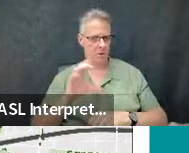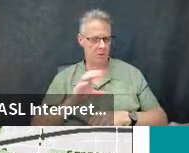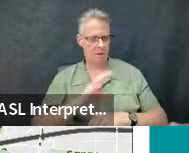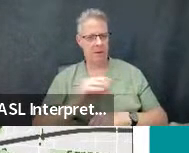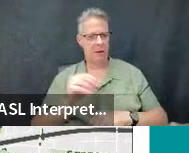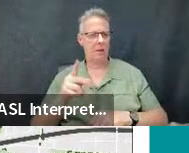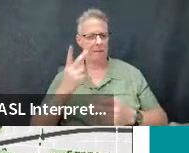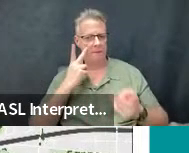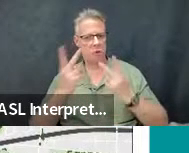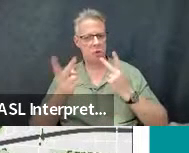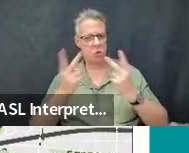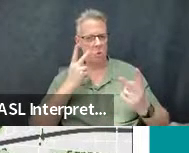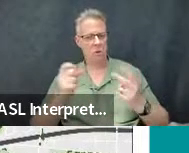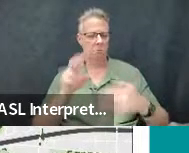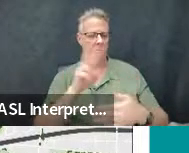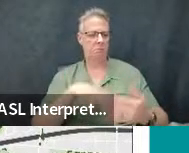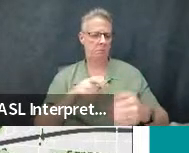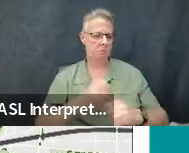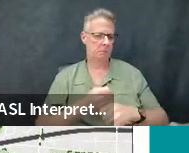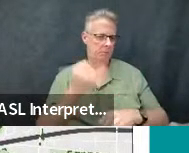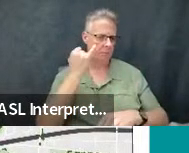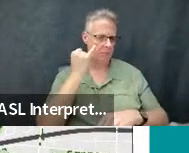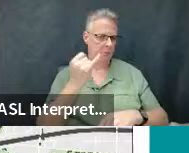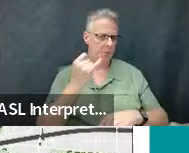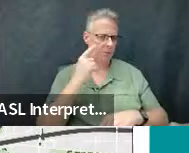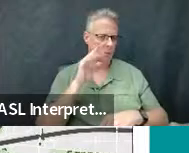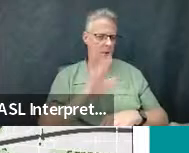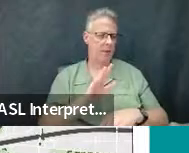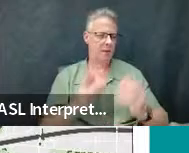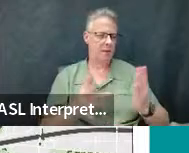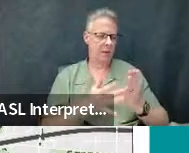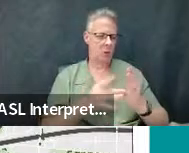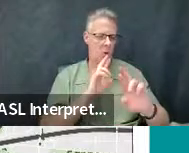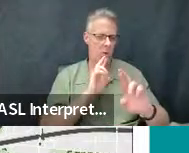in the visual impact assessment technical report.